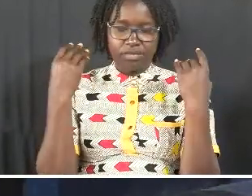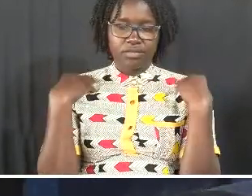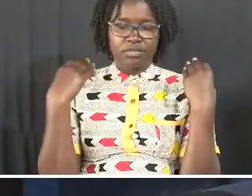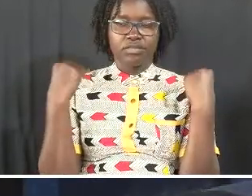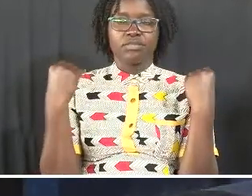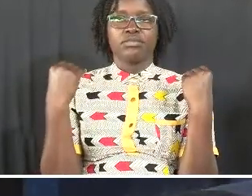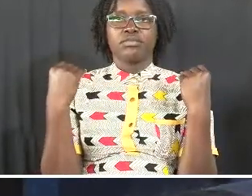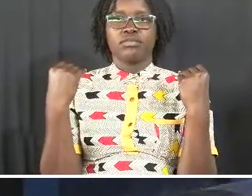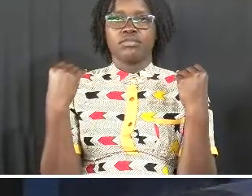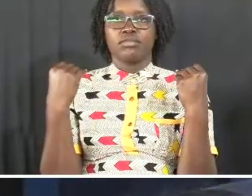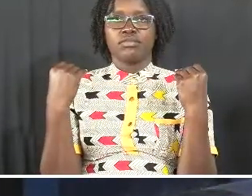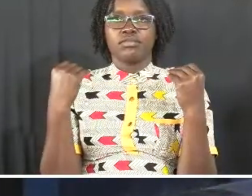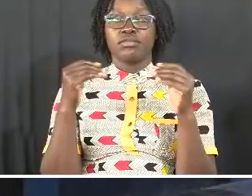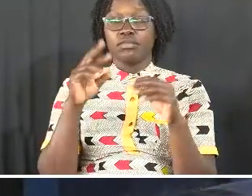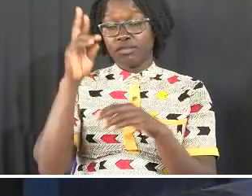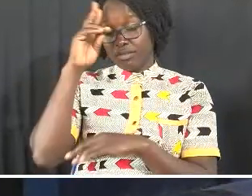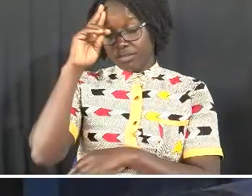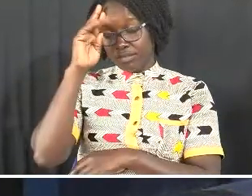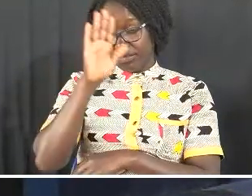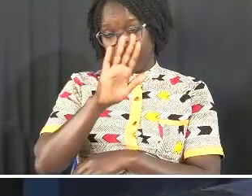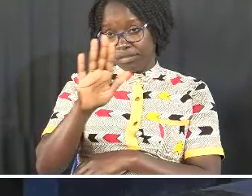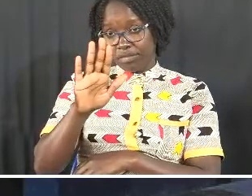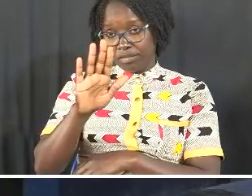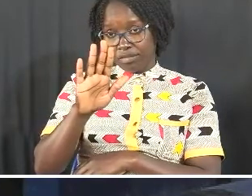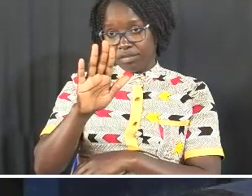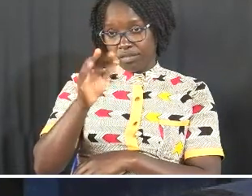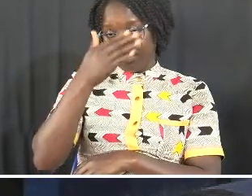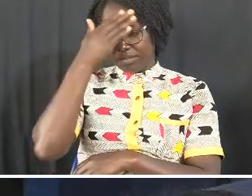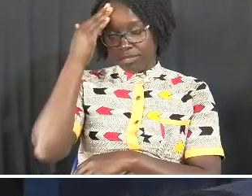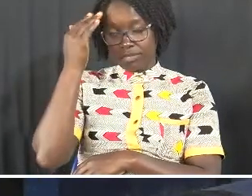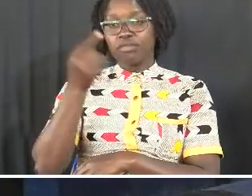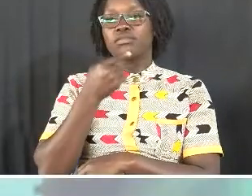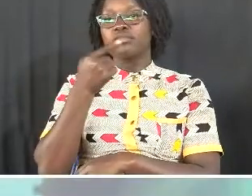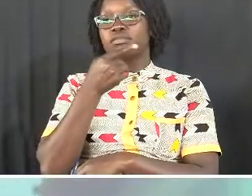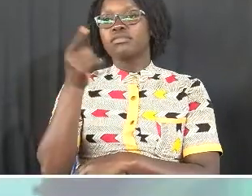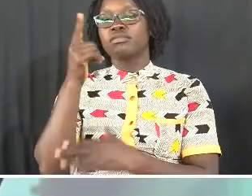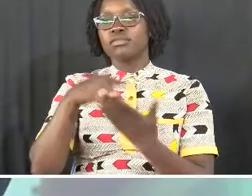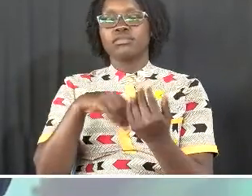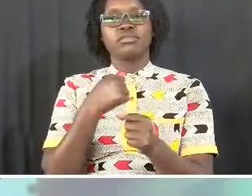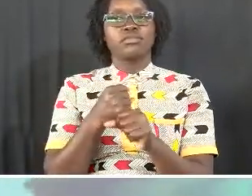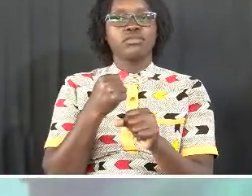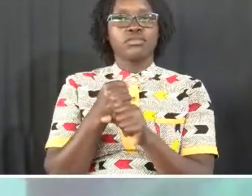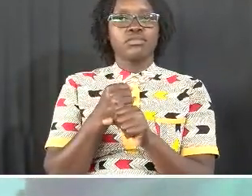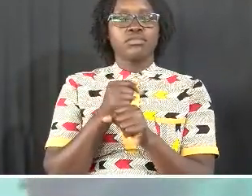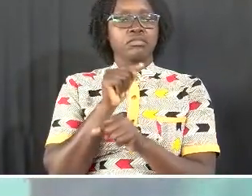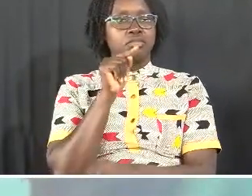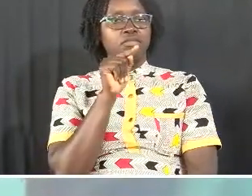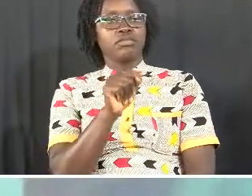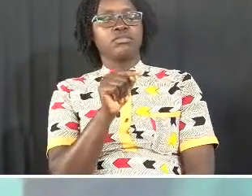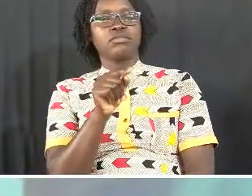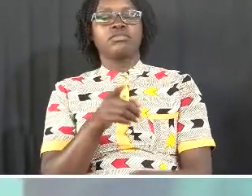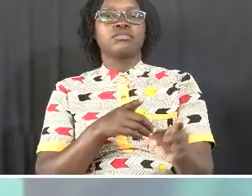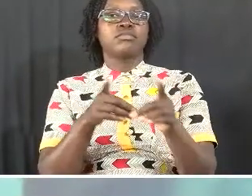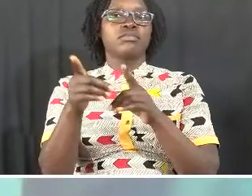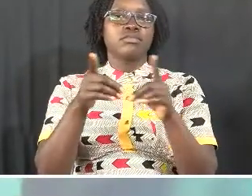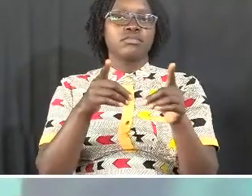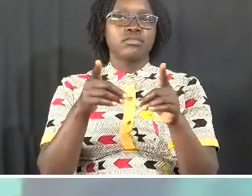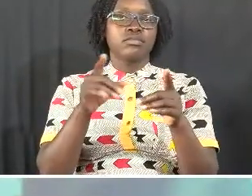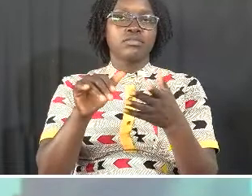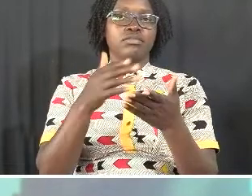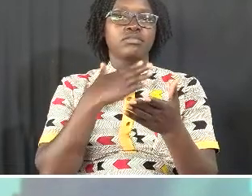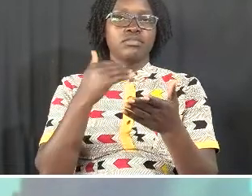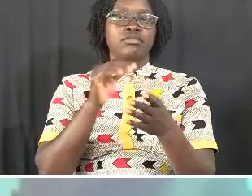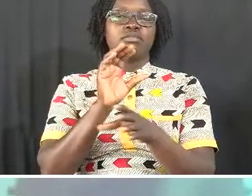lead. He will remind you. If you forget, he will tell you what to do. He will point the direction that he wants